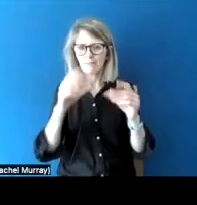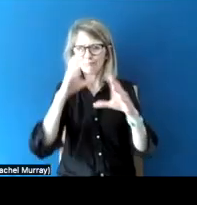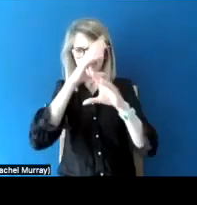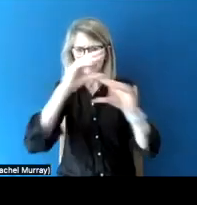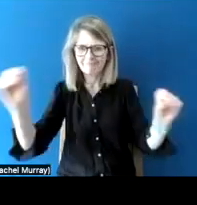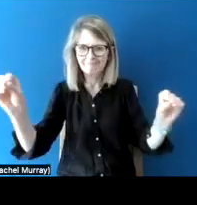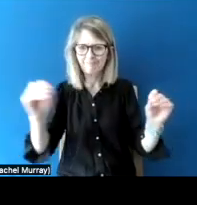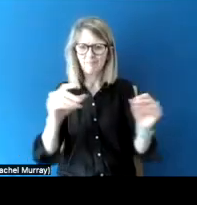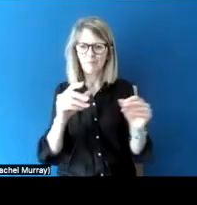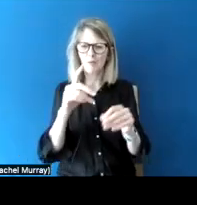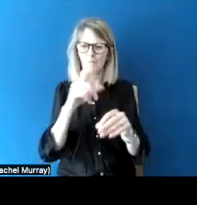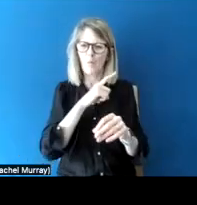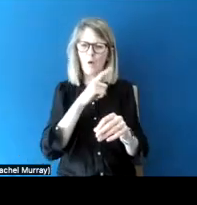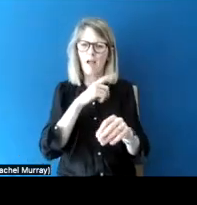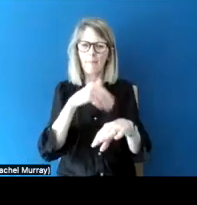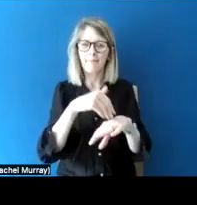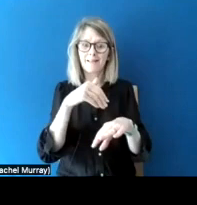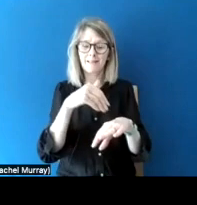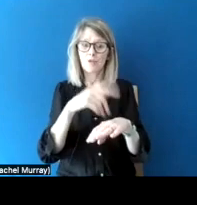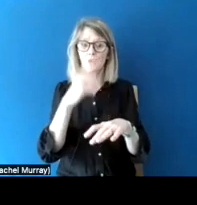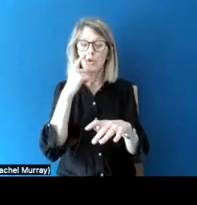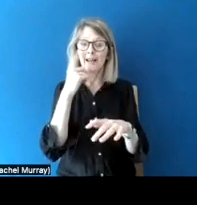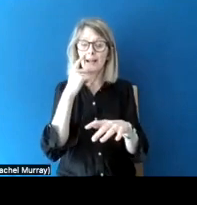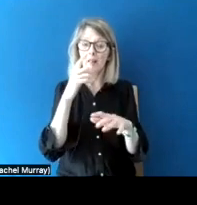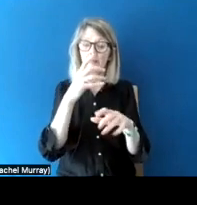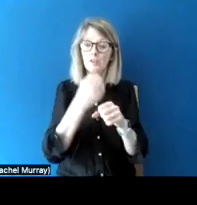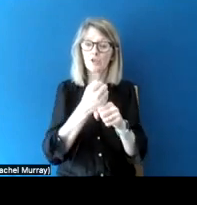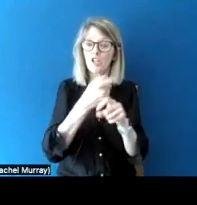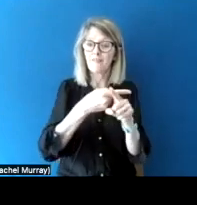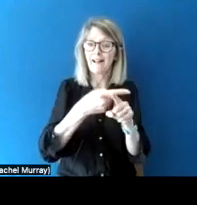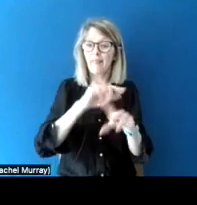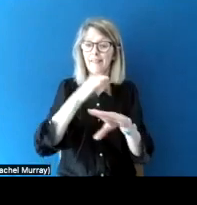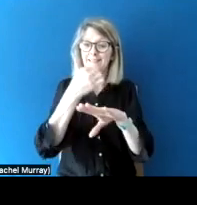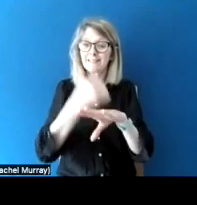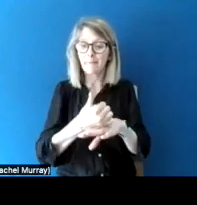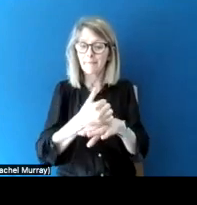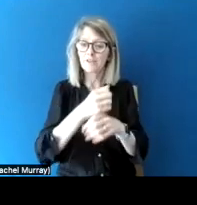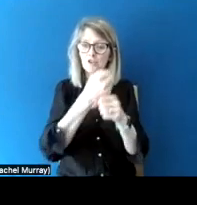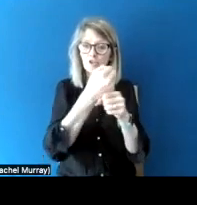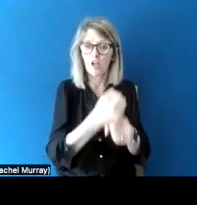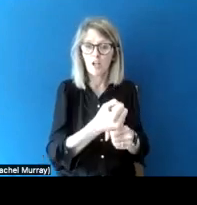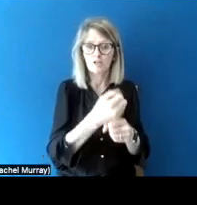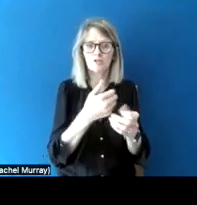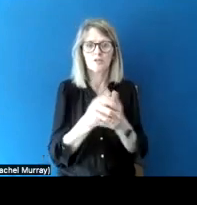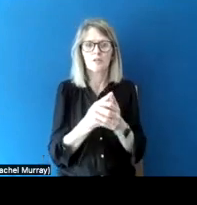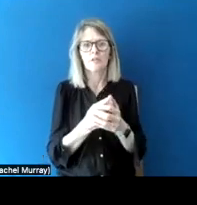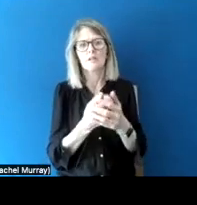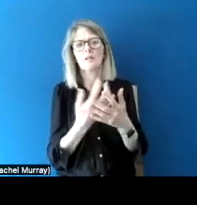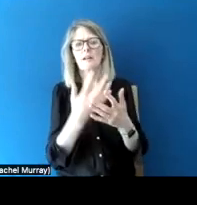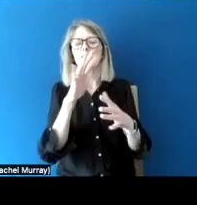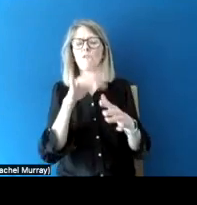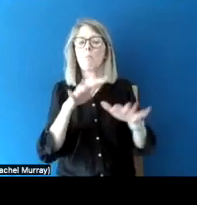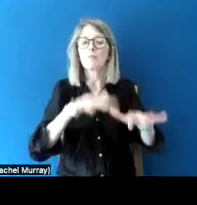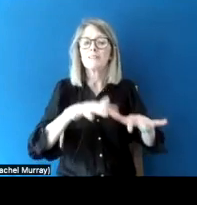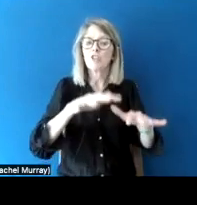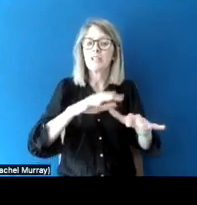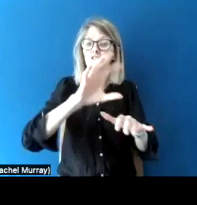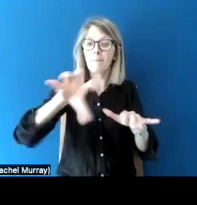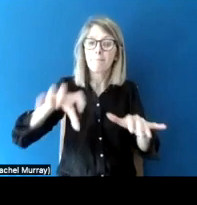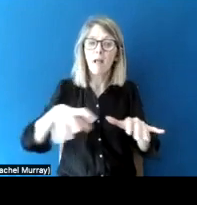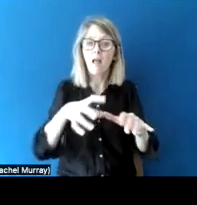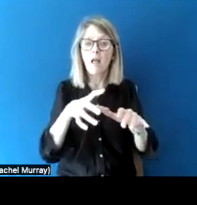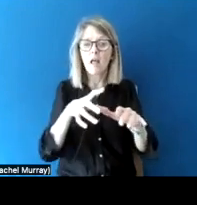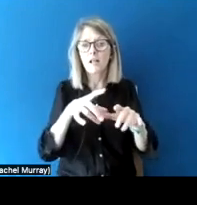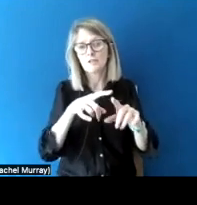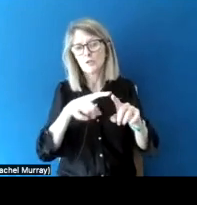established church, so from British Empire to Commonwealth, so there is a very clear transition from the empire, the language